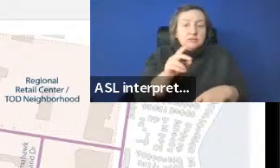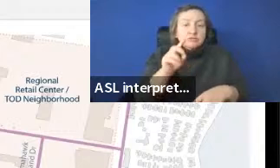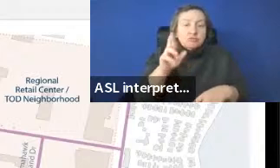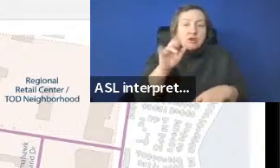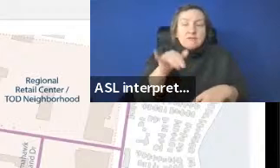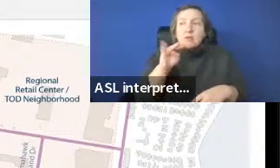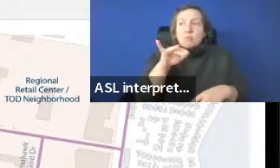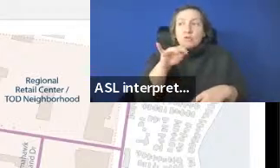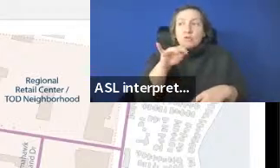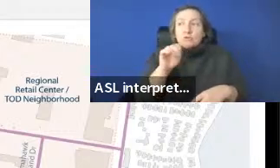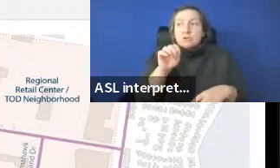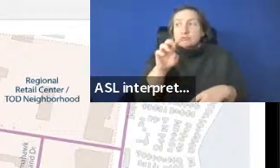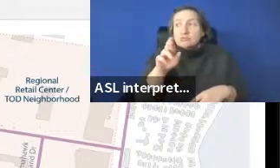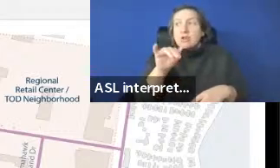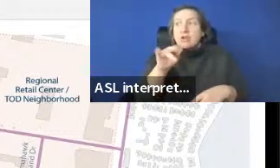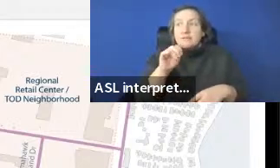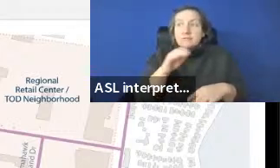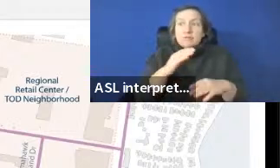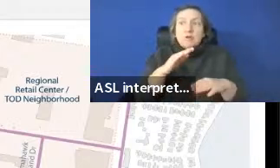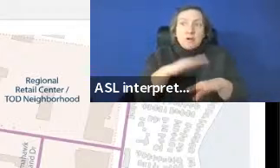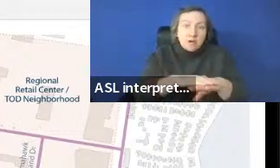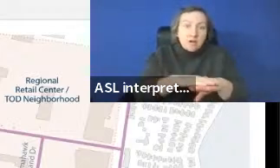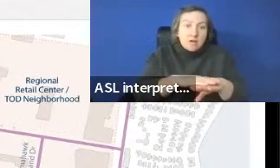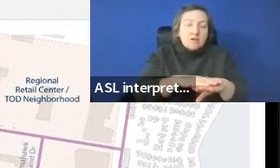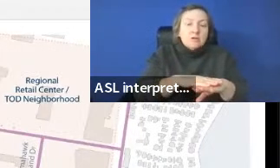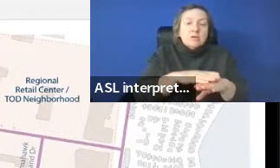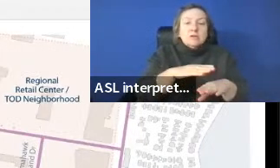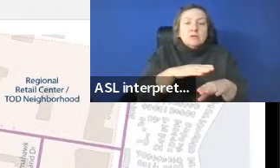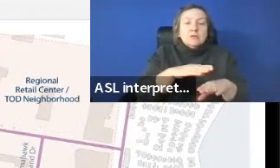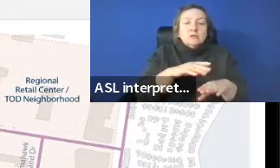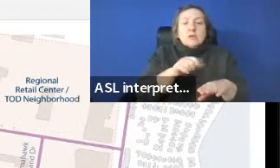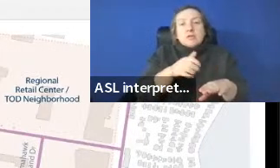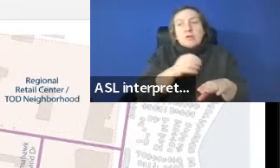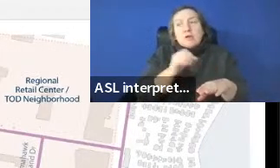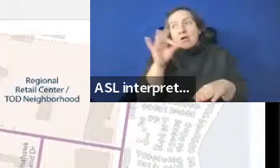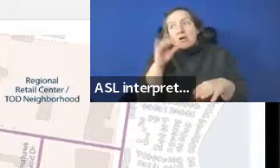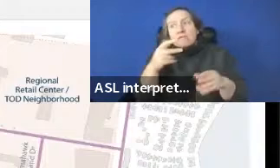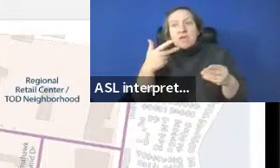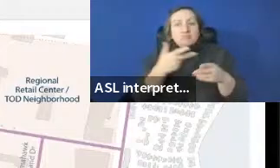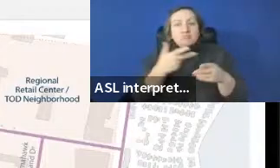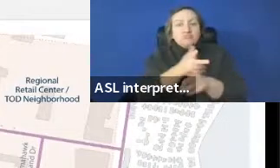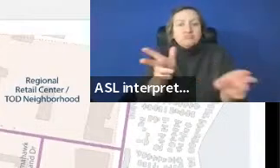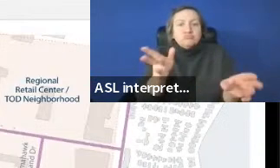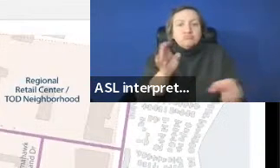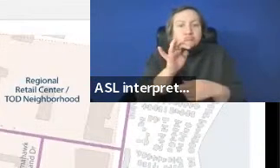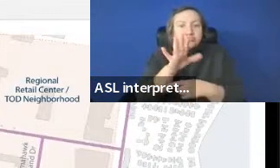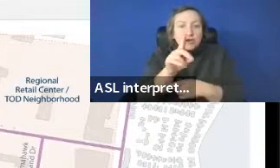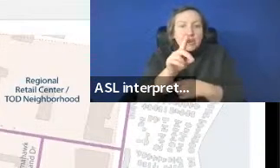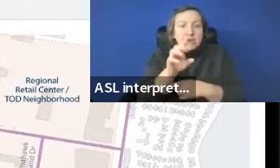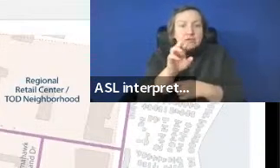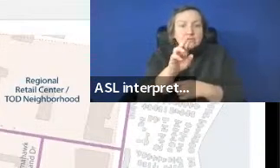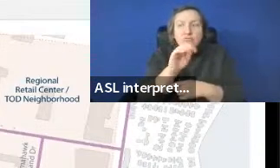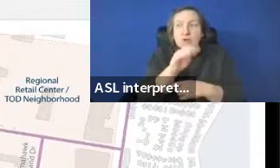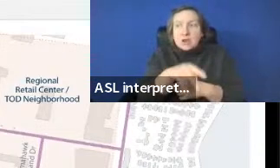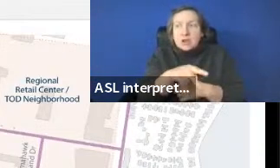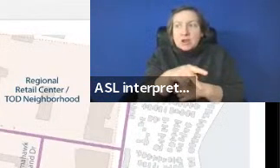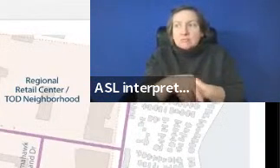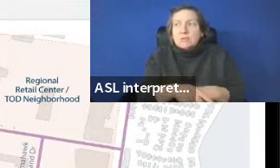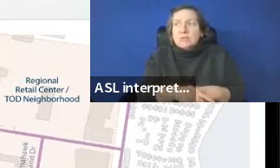Hayden Island ramp going off. Those are braided ramps. And so for one